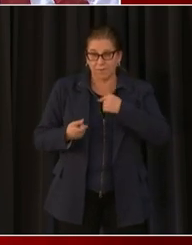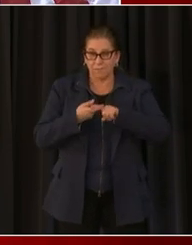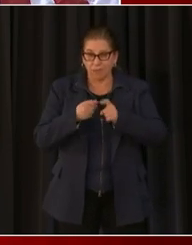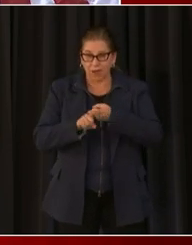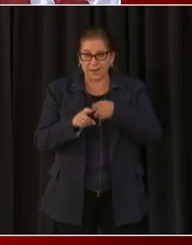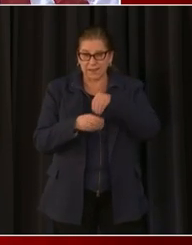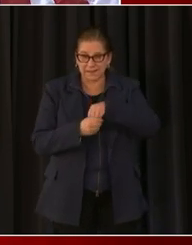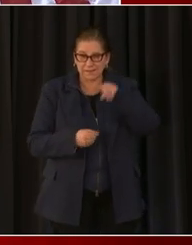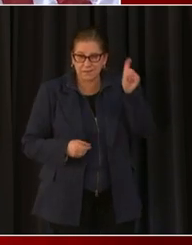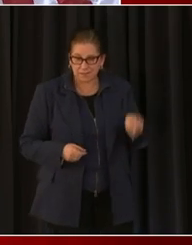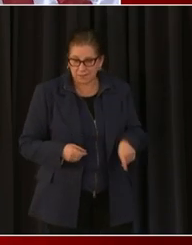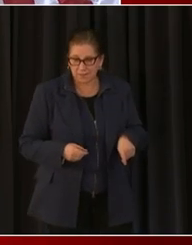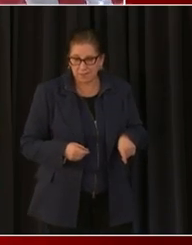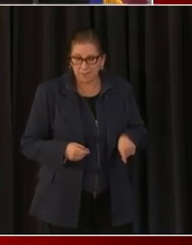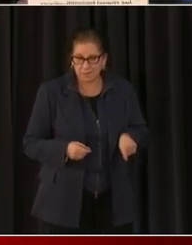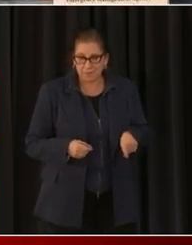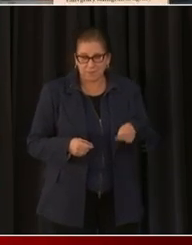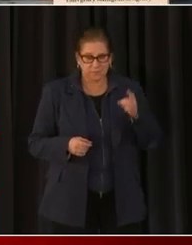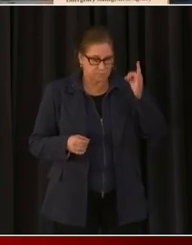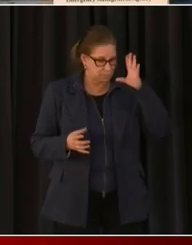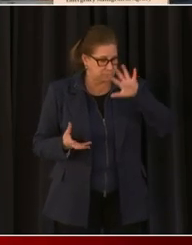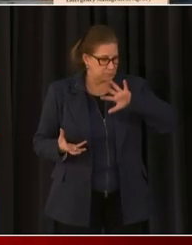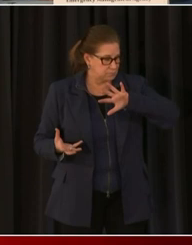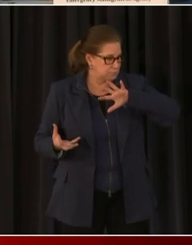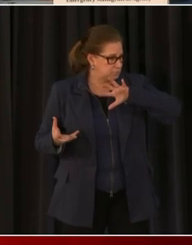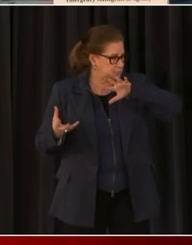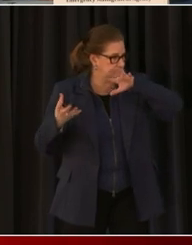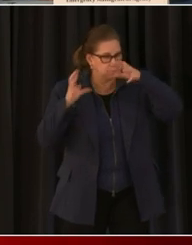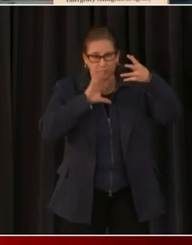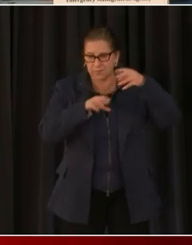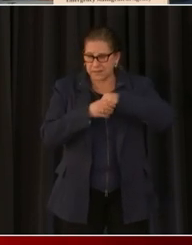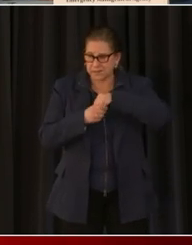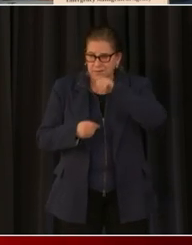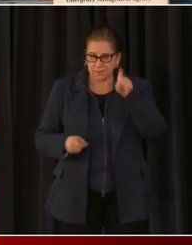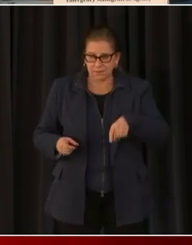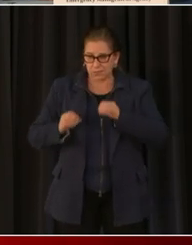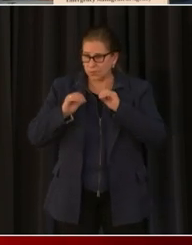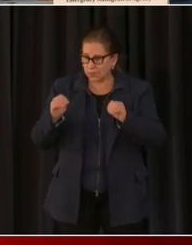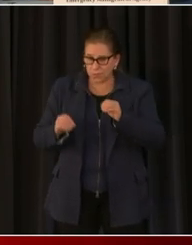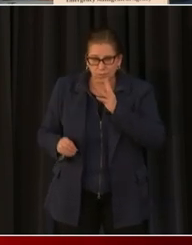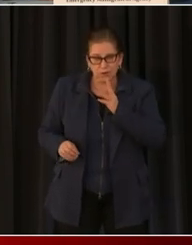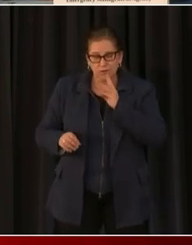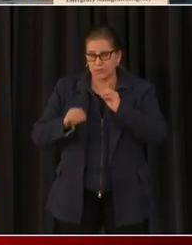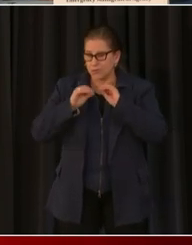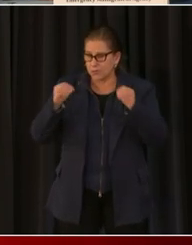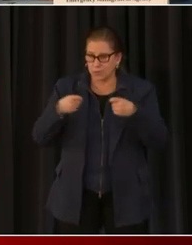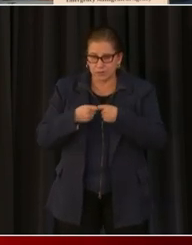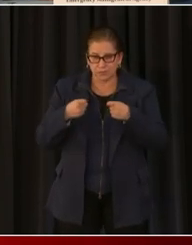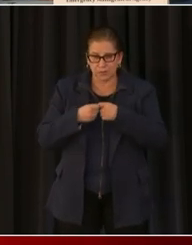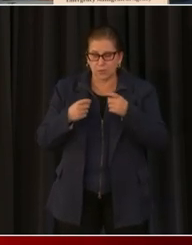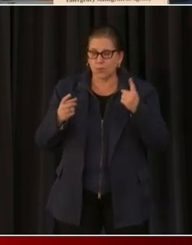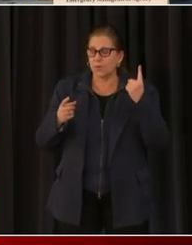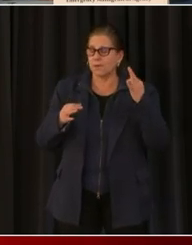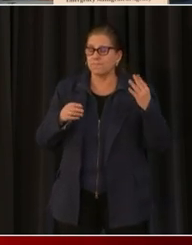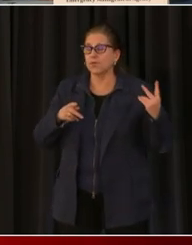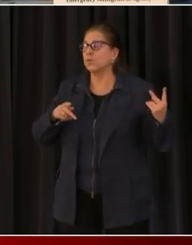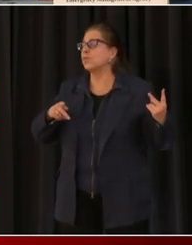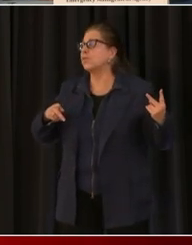worst humanitarian disasters that he is experiencing down there in that state. One of